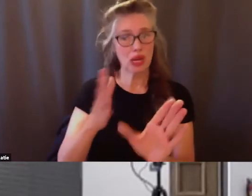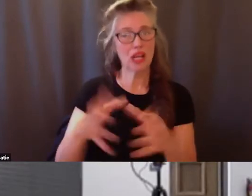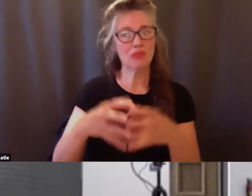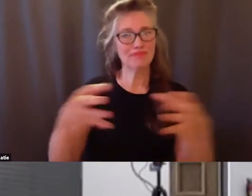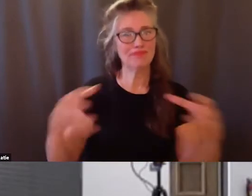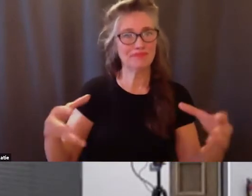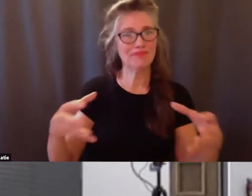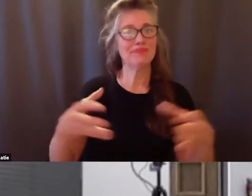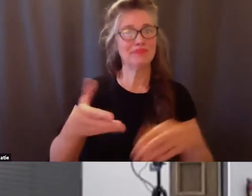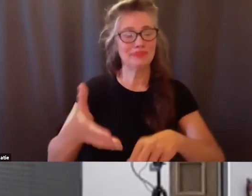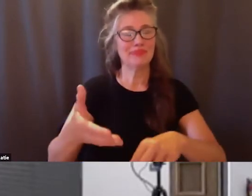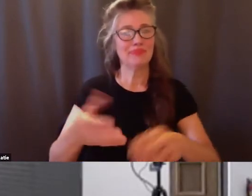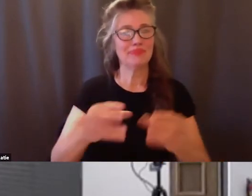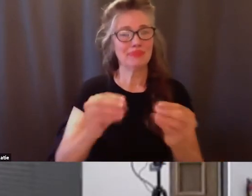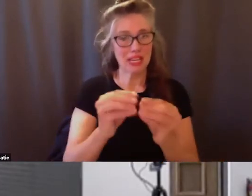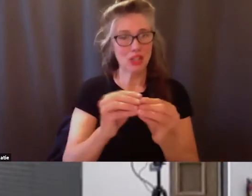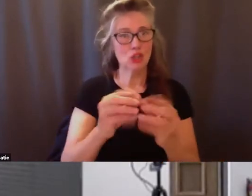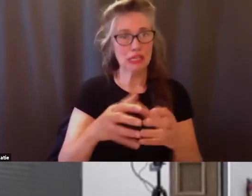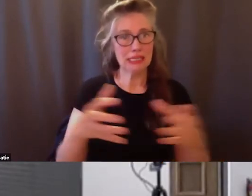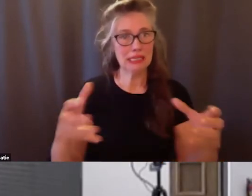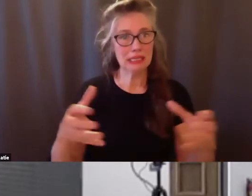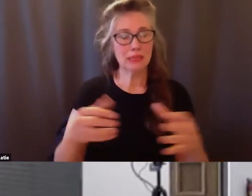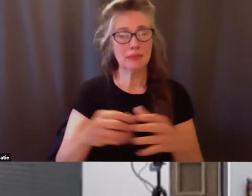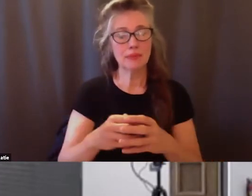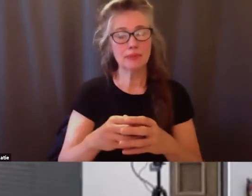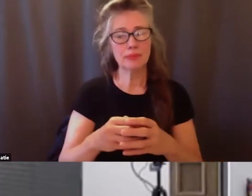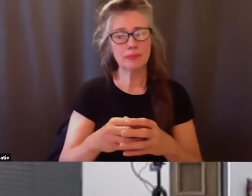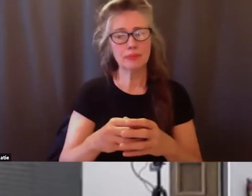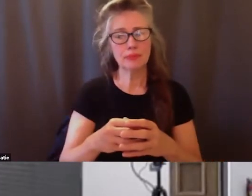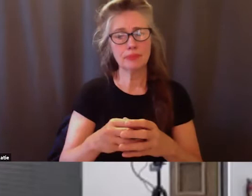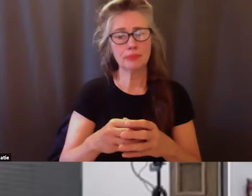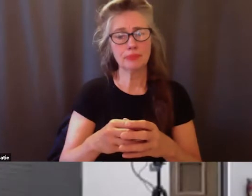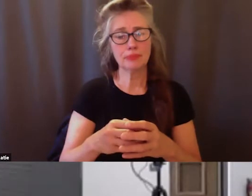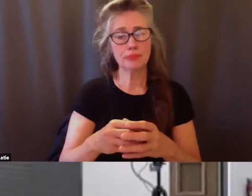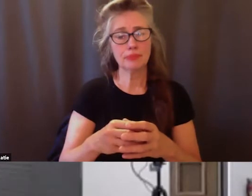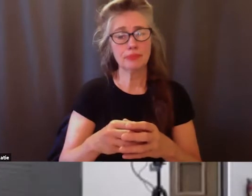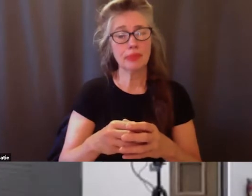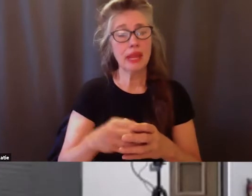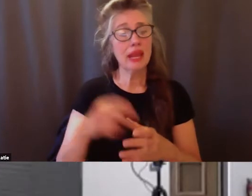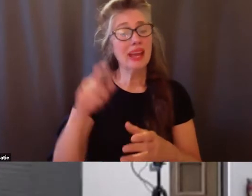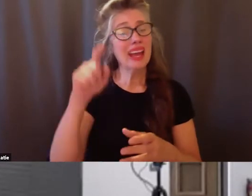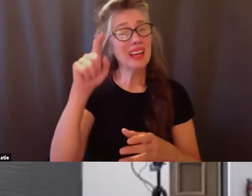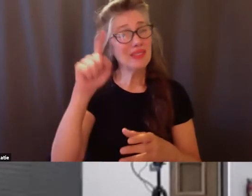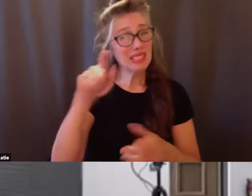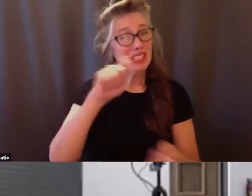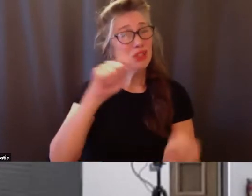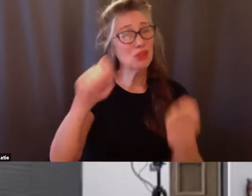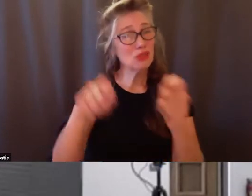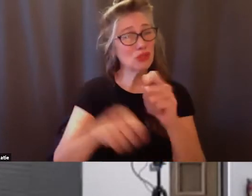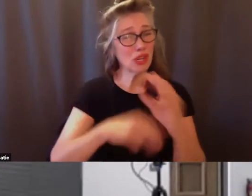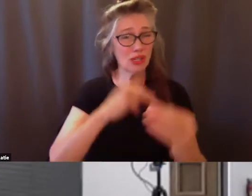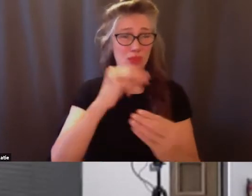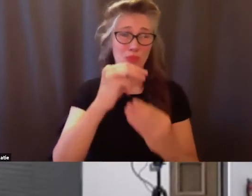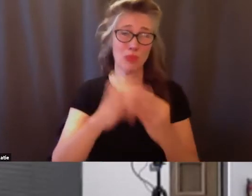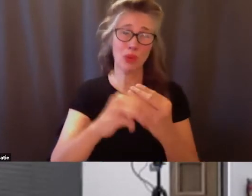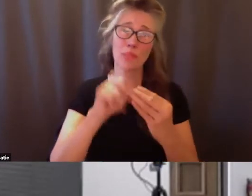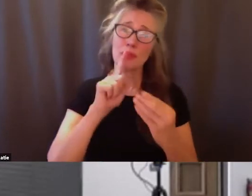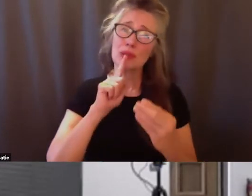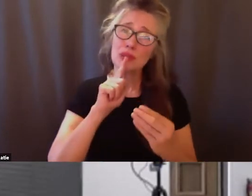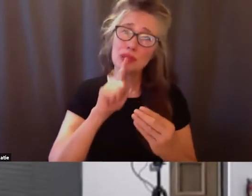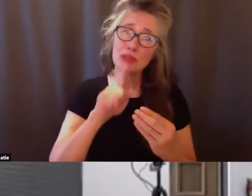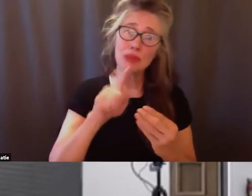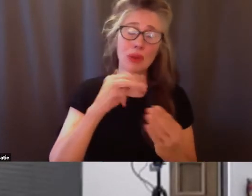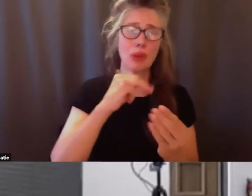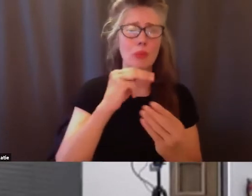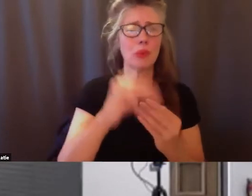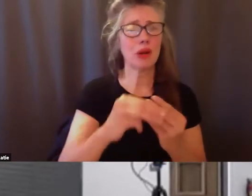also have the need to actually revamp that program and make sure that it's, with